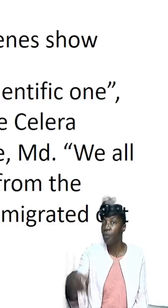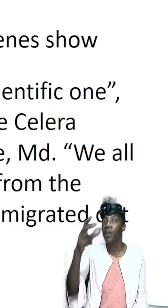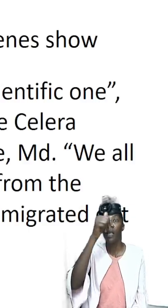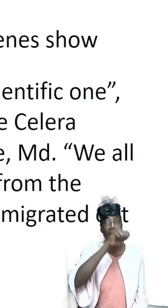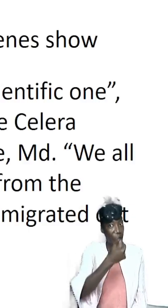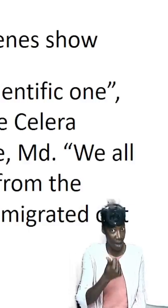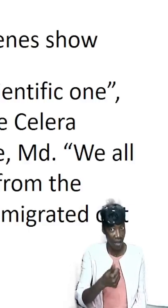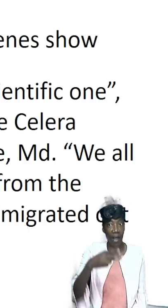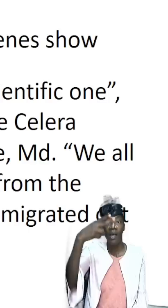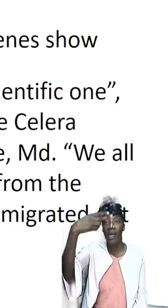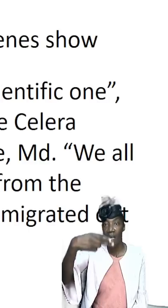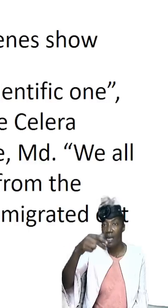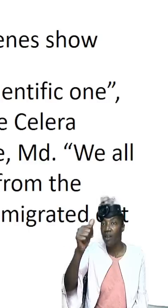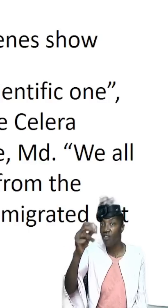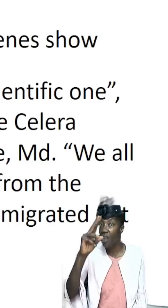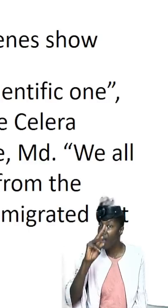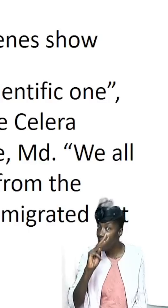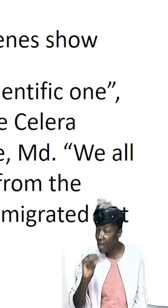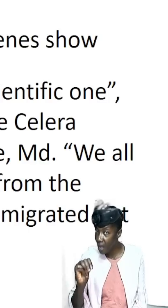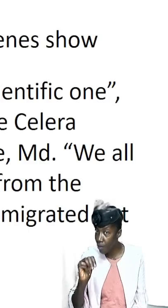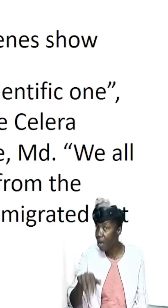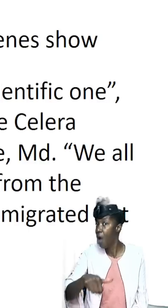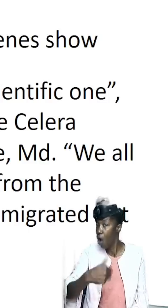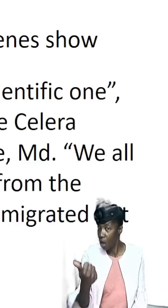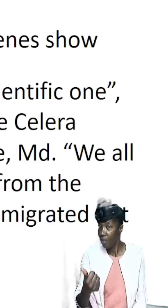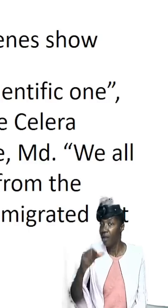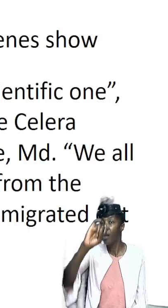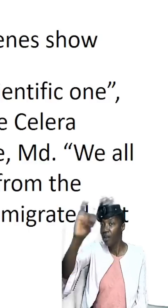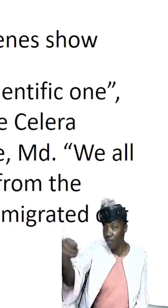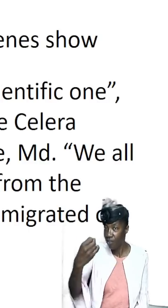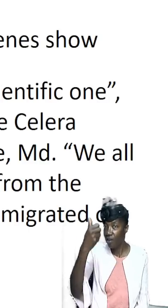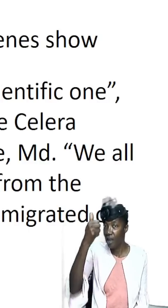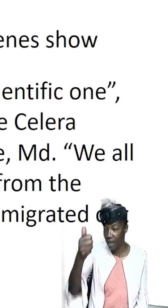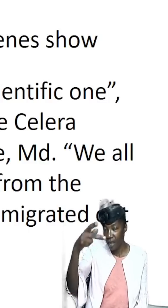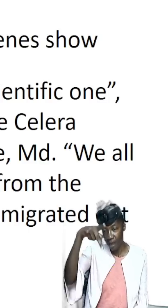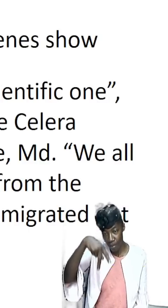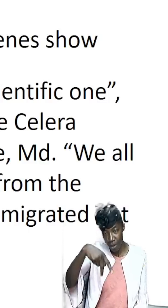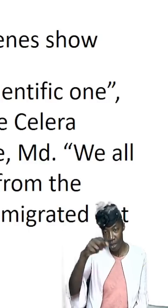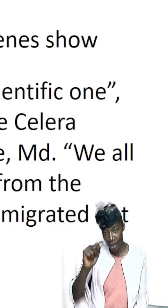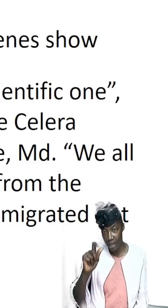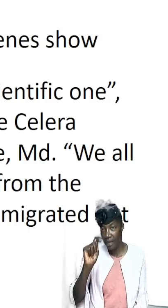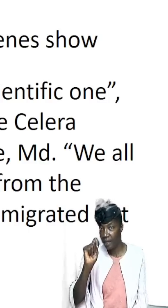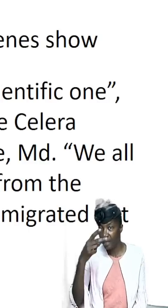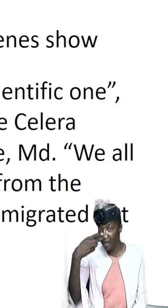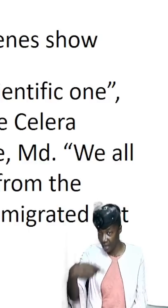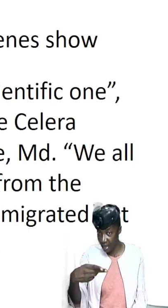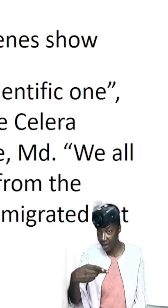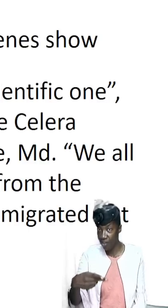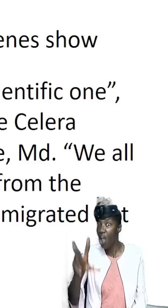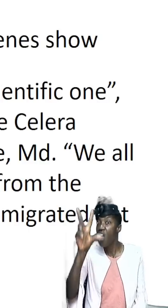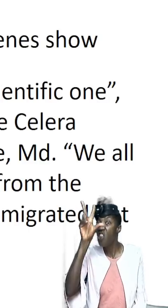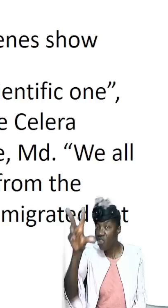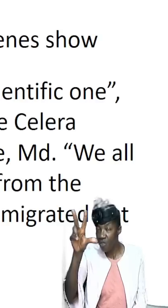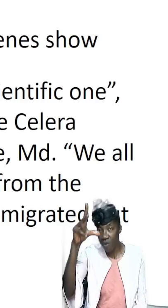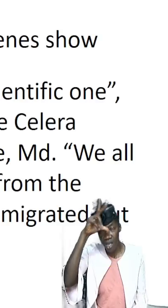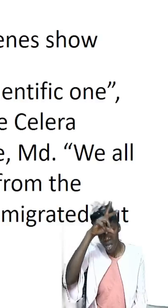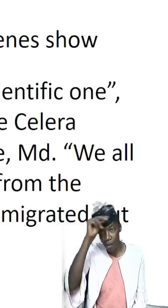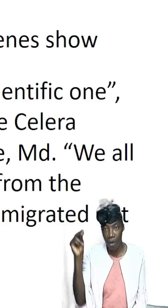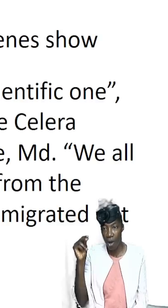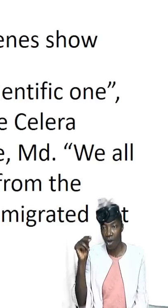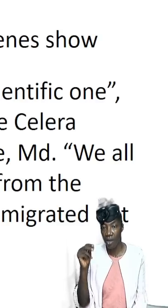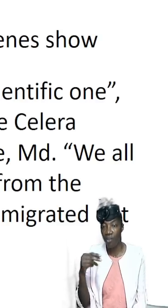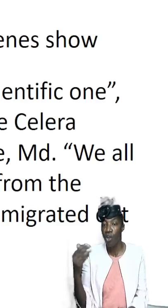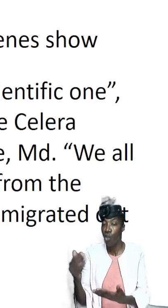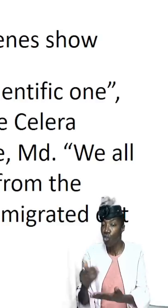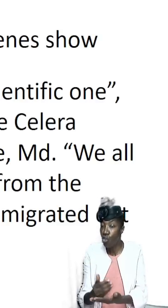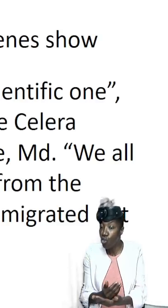is a small number in terms of groups, because a certain amount came from Shem, a certain